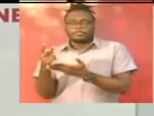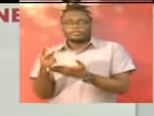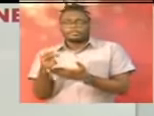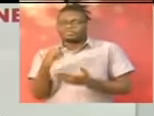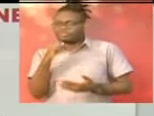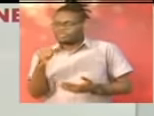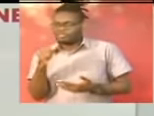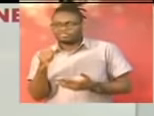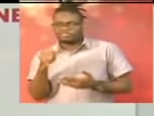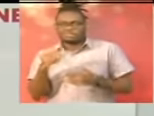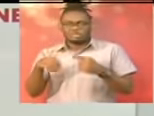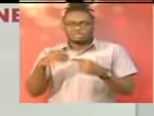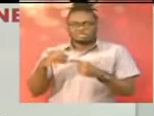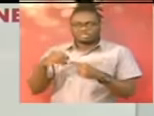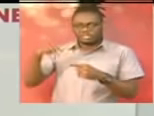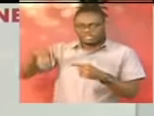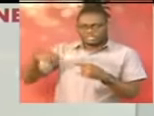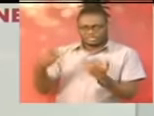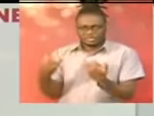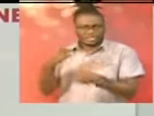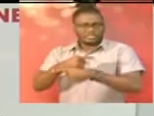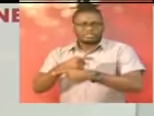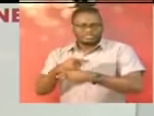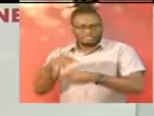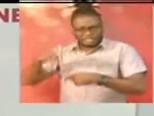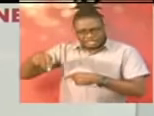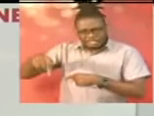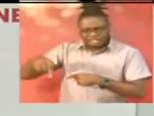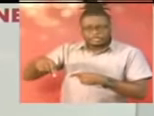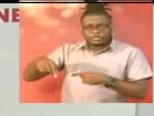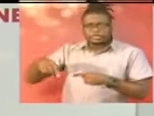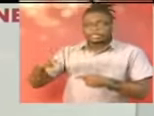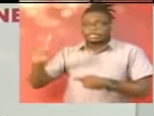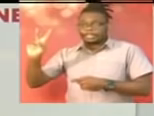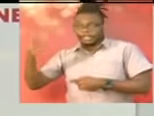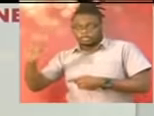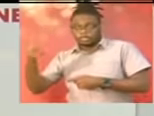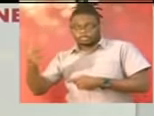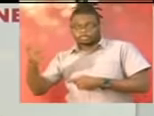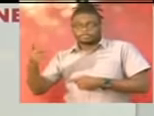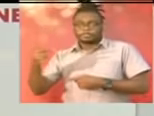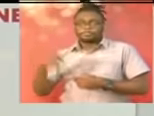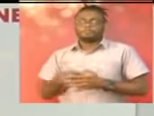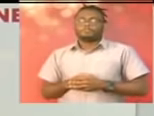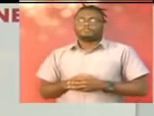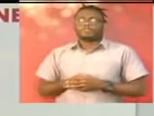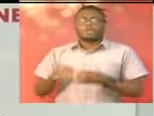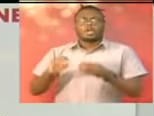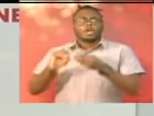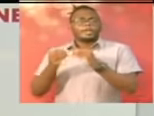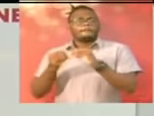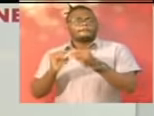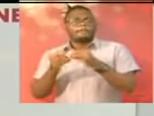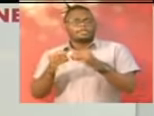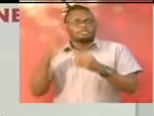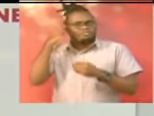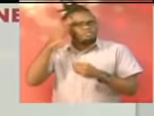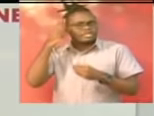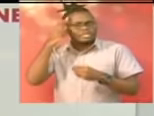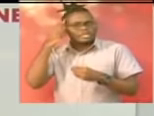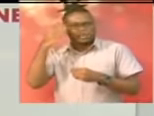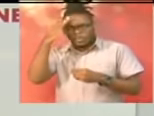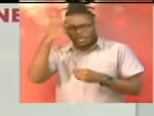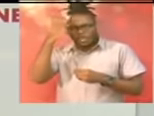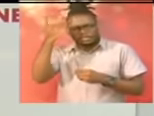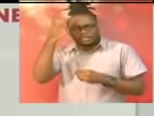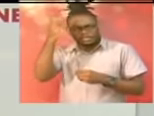back. That is the first thing. The second thing is, as Dr. Hines mentioned, the same reasons or the same influencing factors which exist in